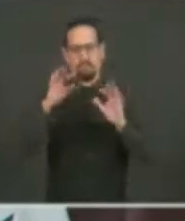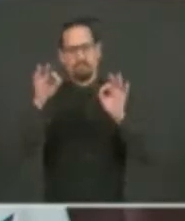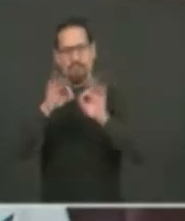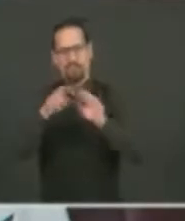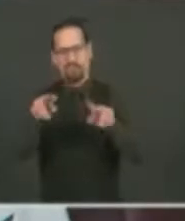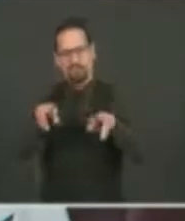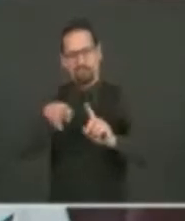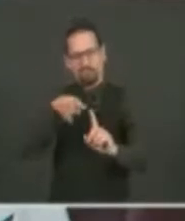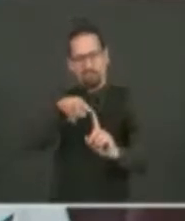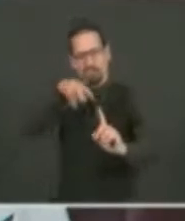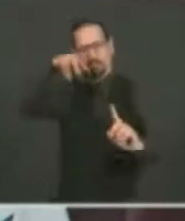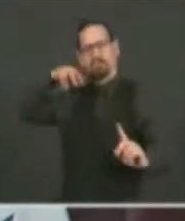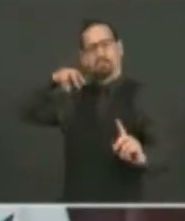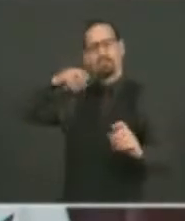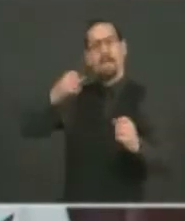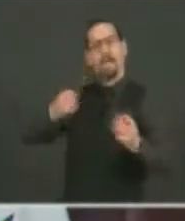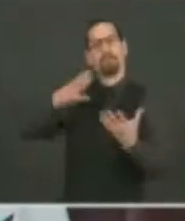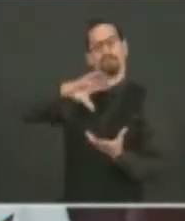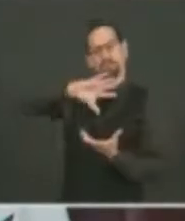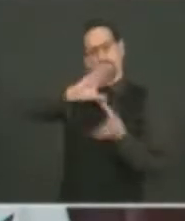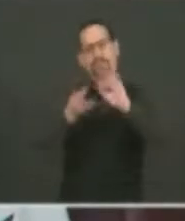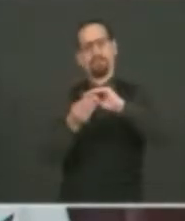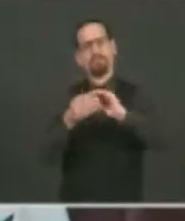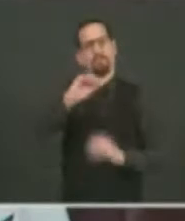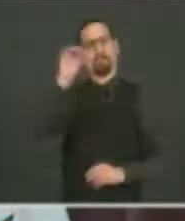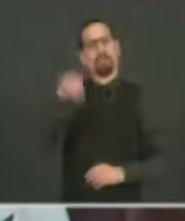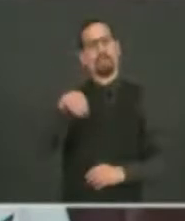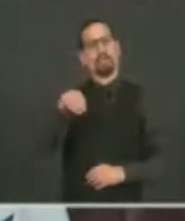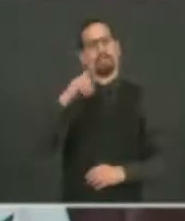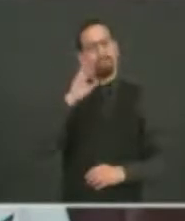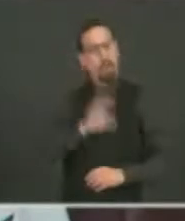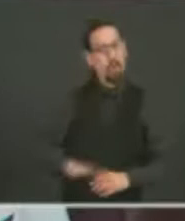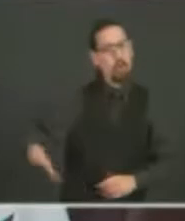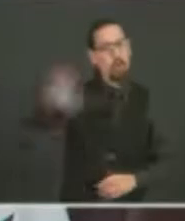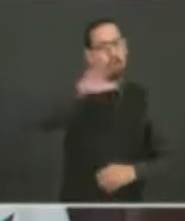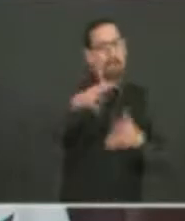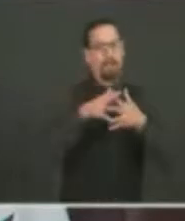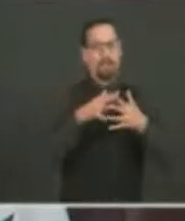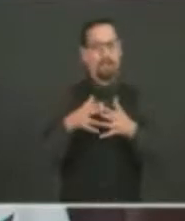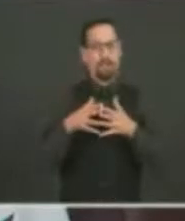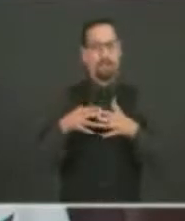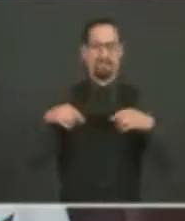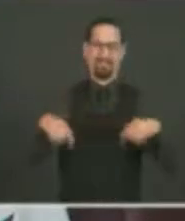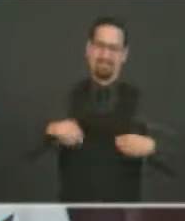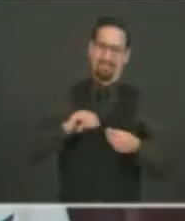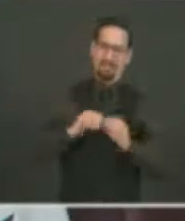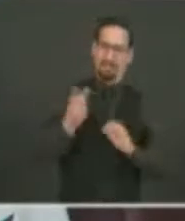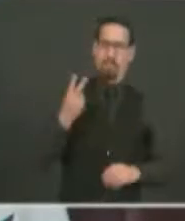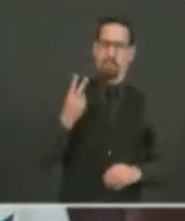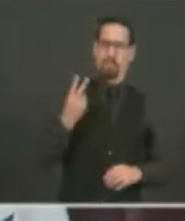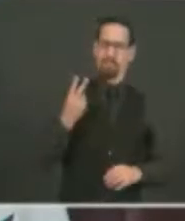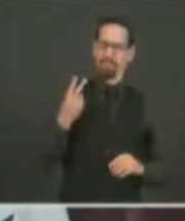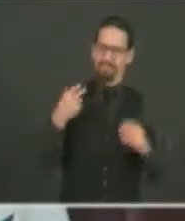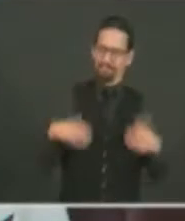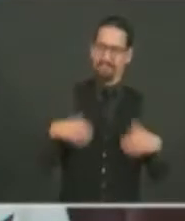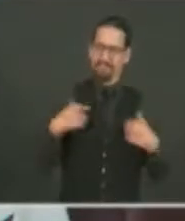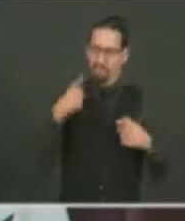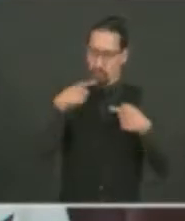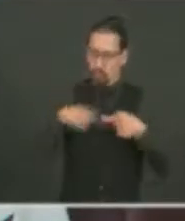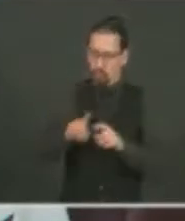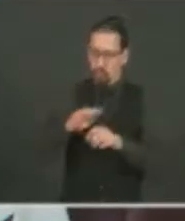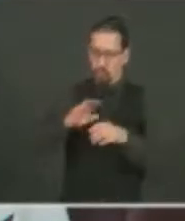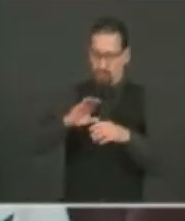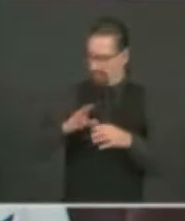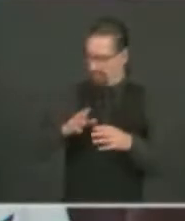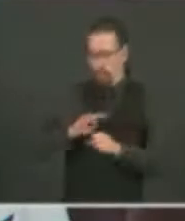the fact that you have your doors open right now tells me that you will survive, and call us if we can help support